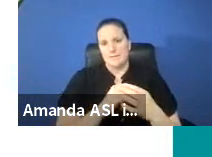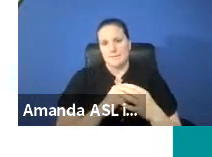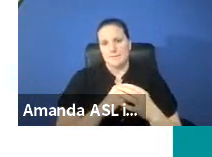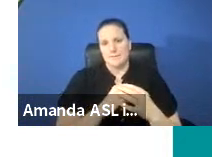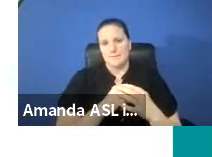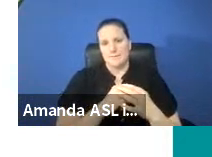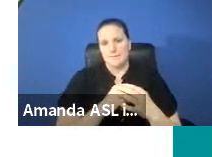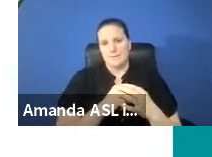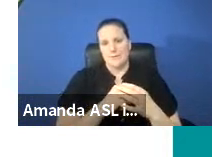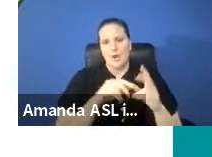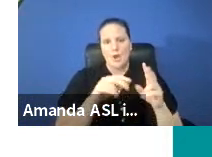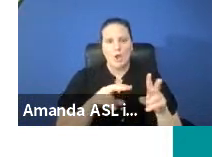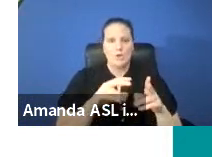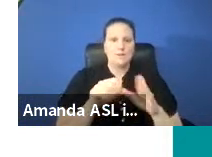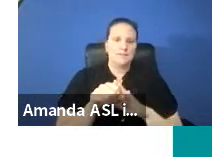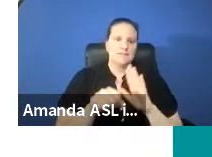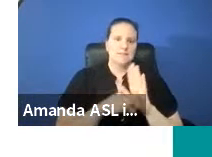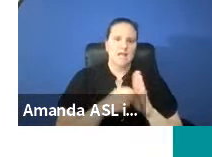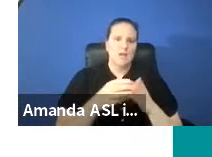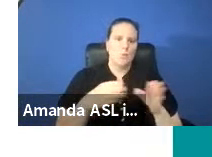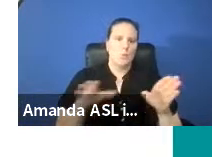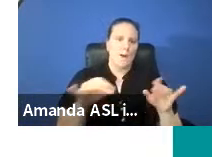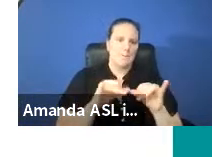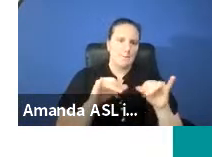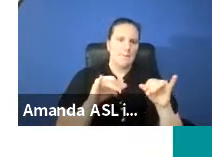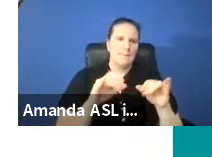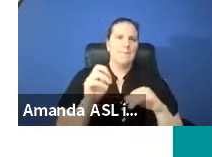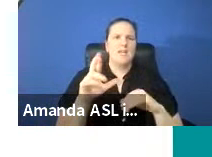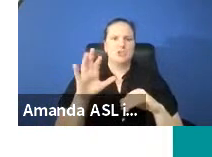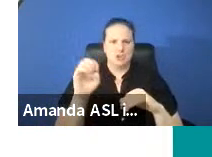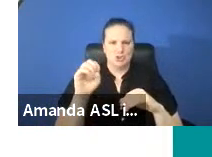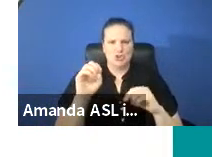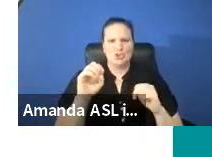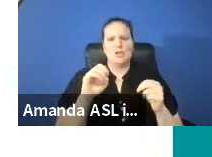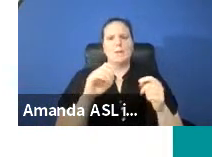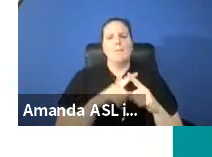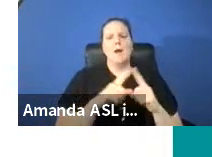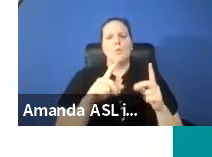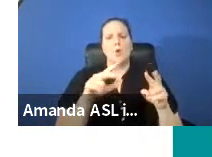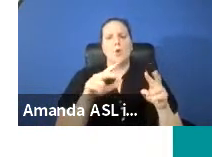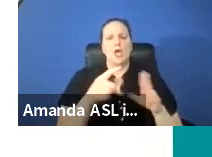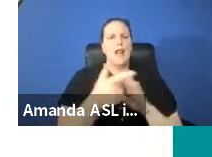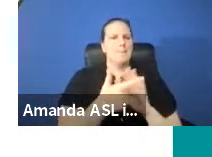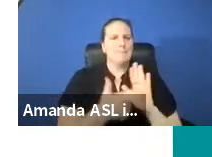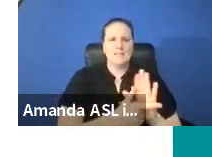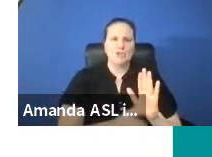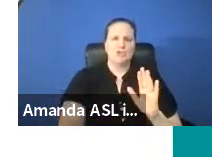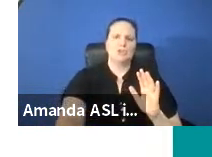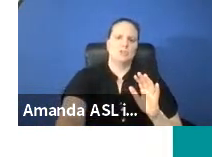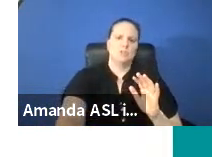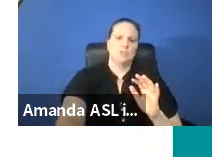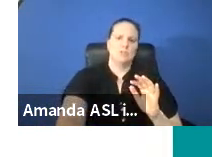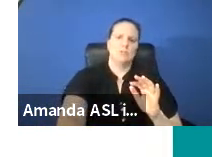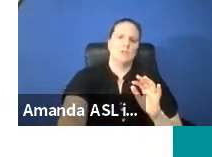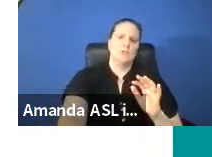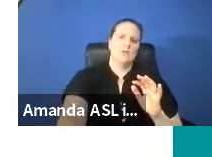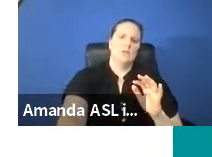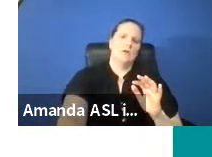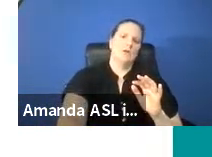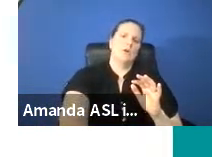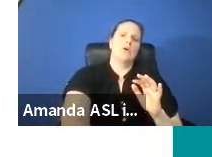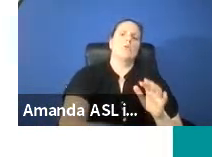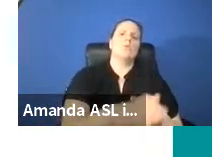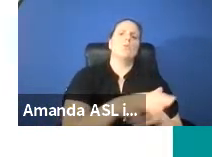looking at some statewide measures, but specifically the measures that we'll primarily be looking at will be regional. And so if you think